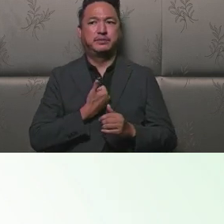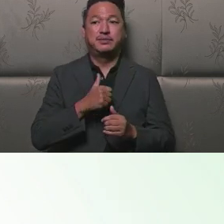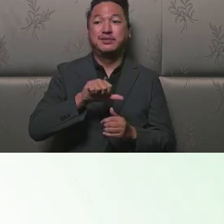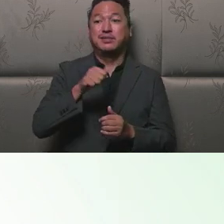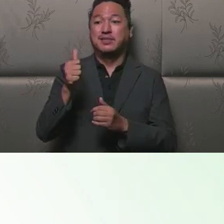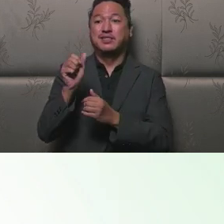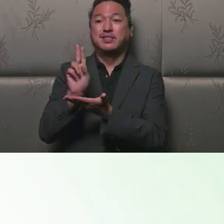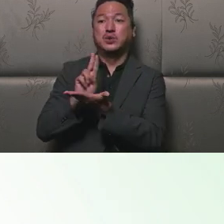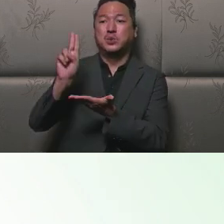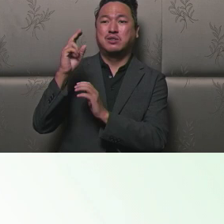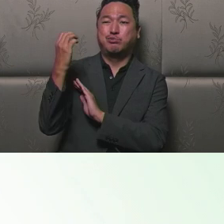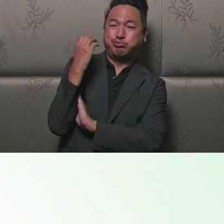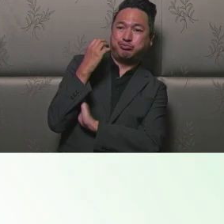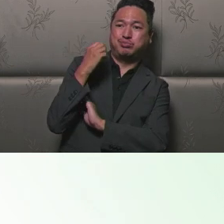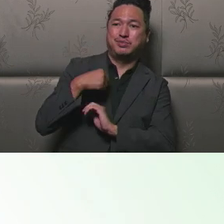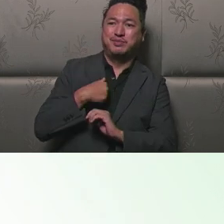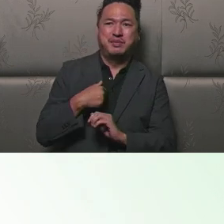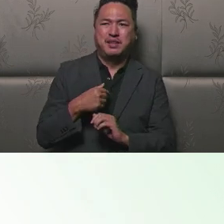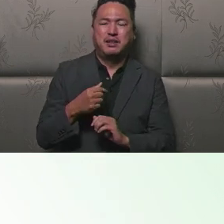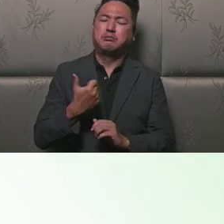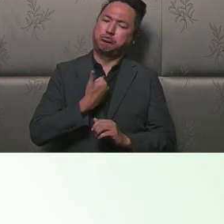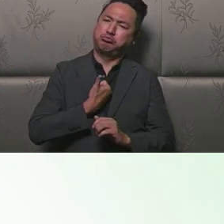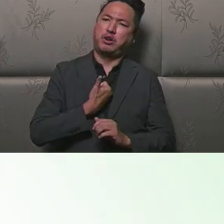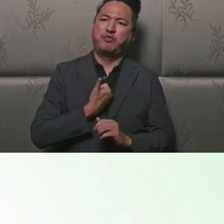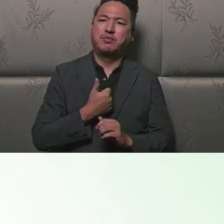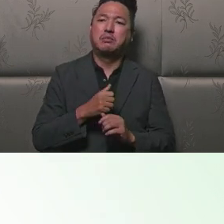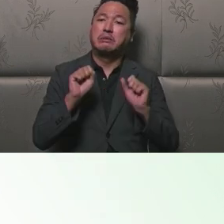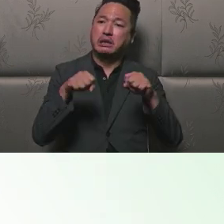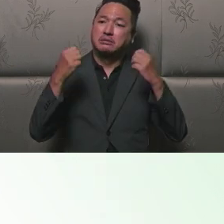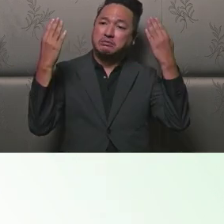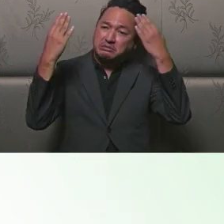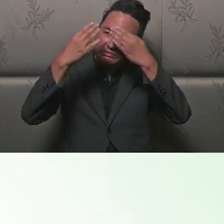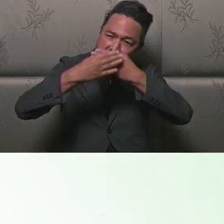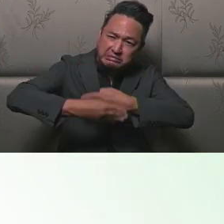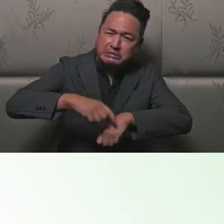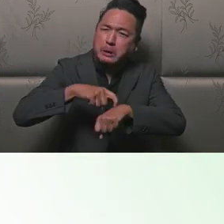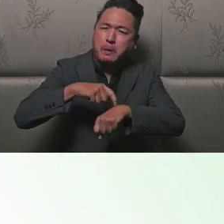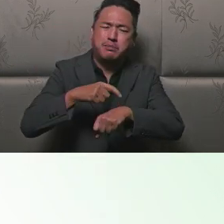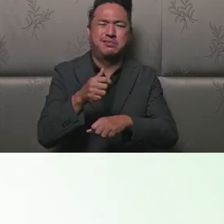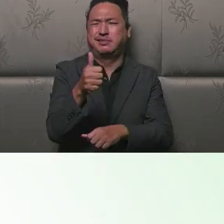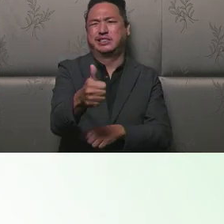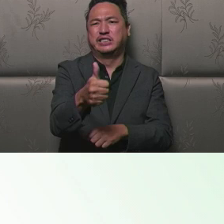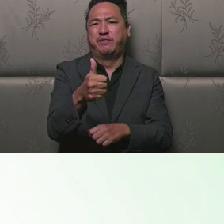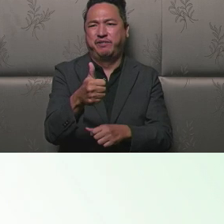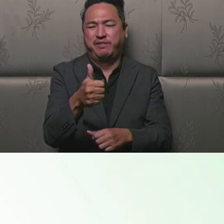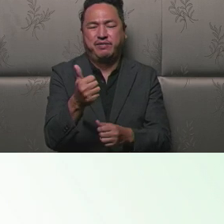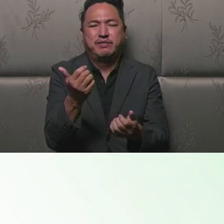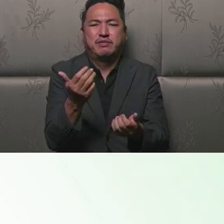institution, this system encourages learners to be self-motivated, to study on their own